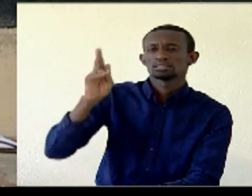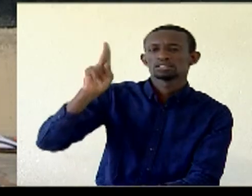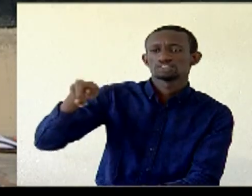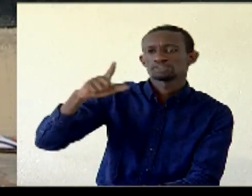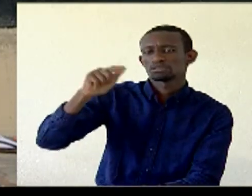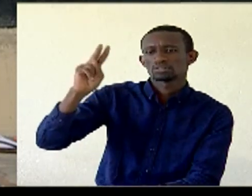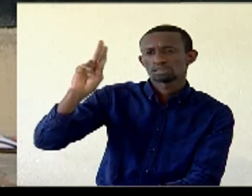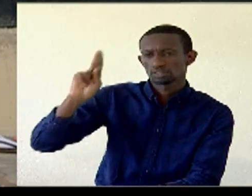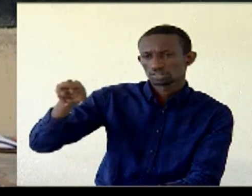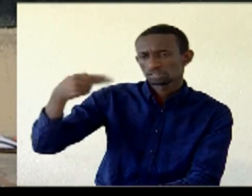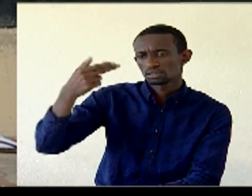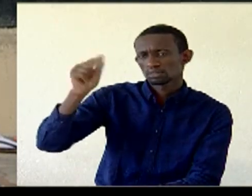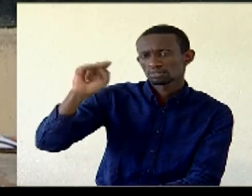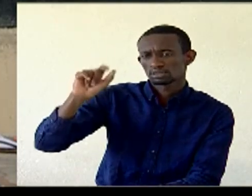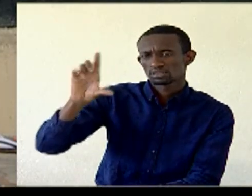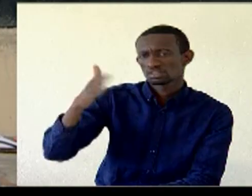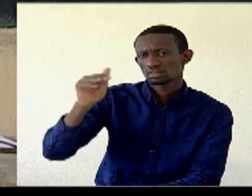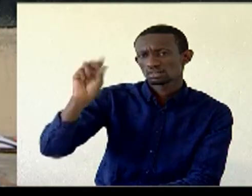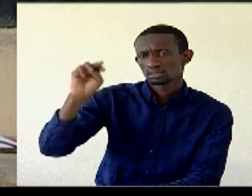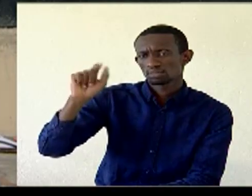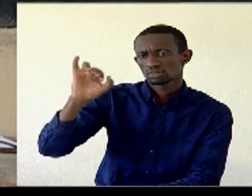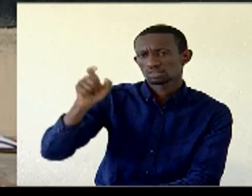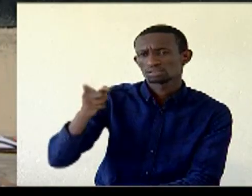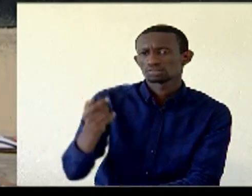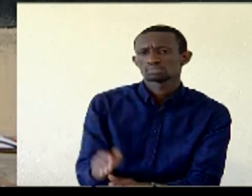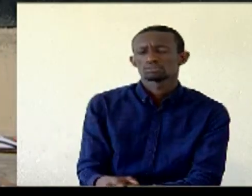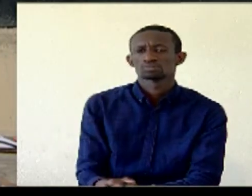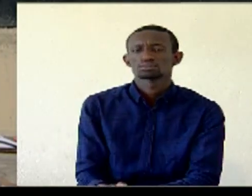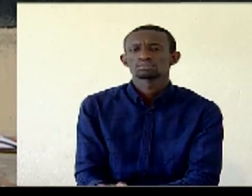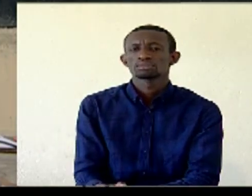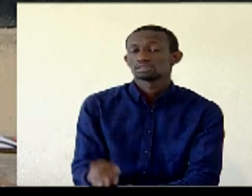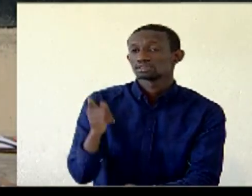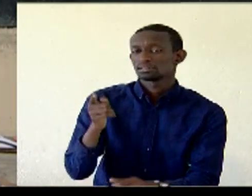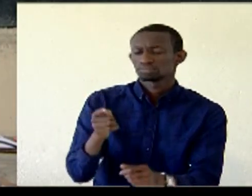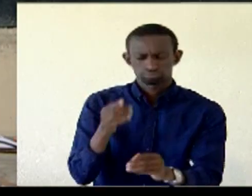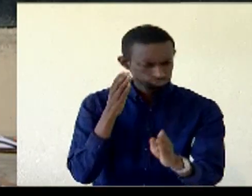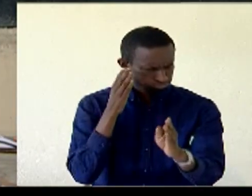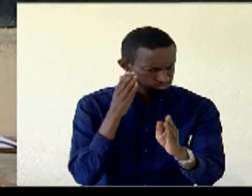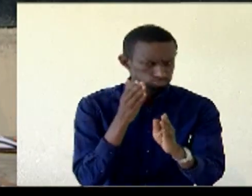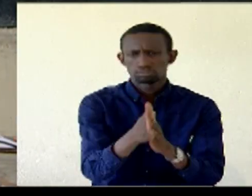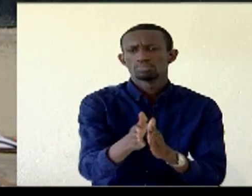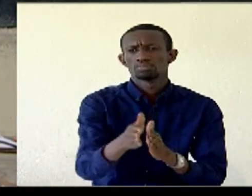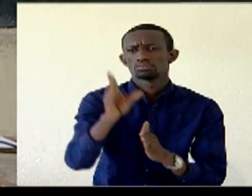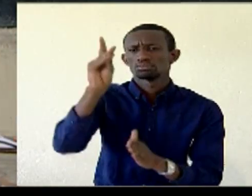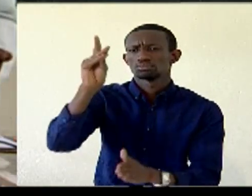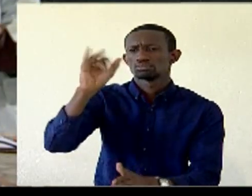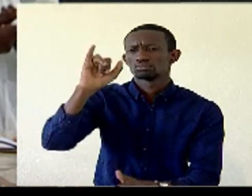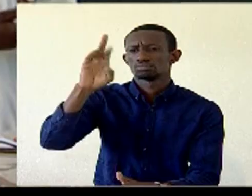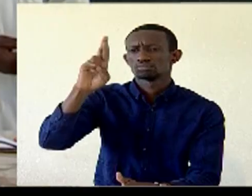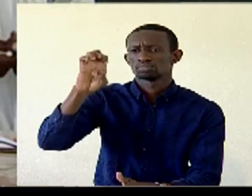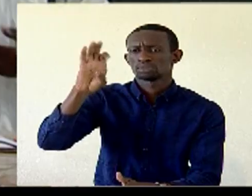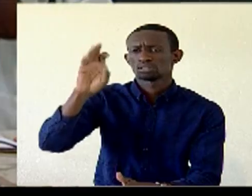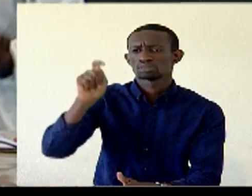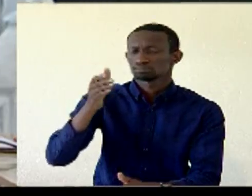simple aliphatic amine. So it is substituted directly on the benzene